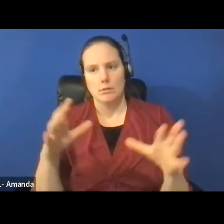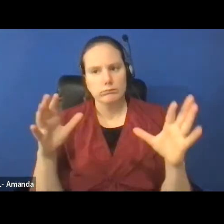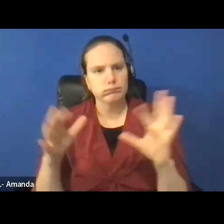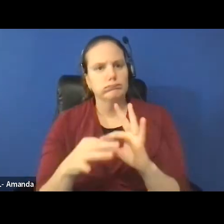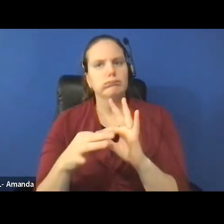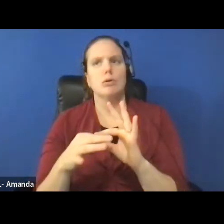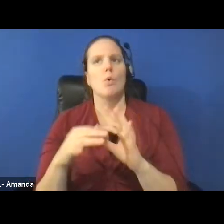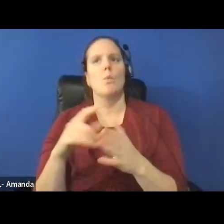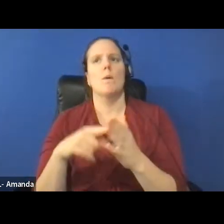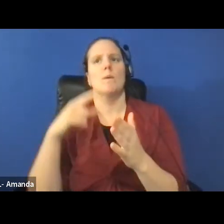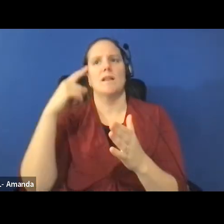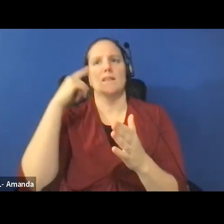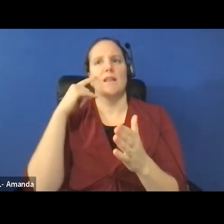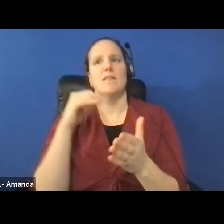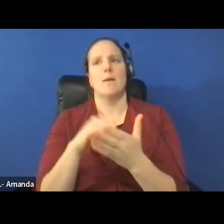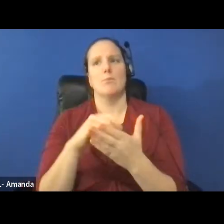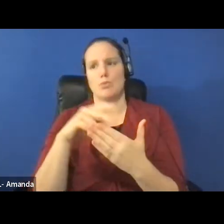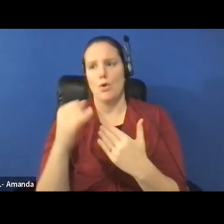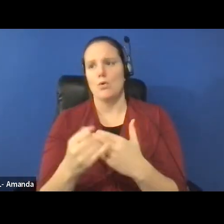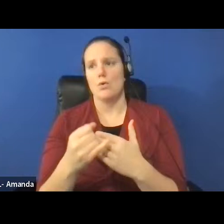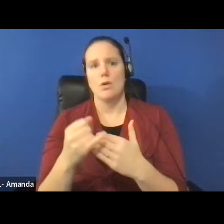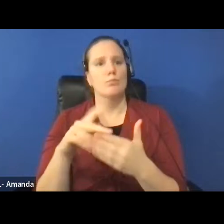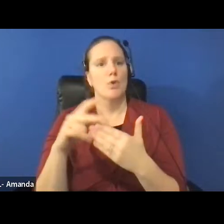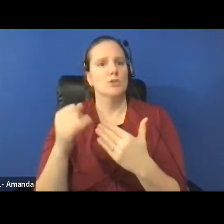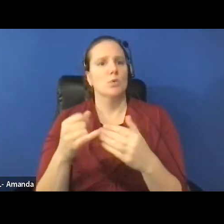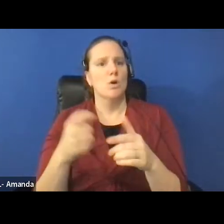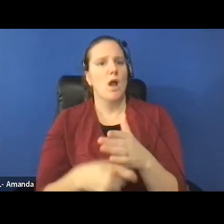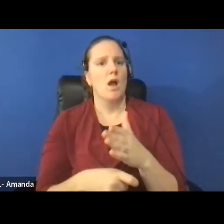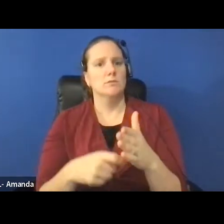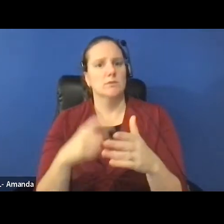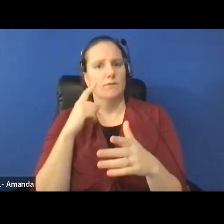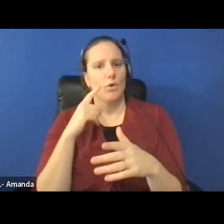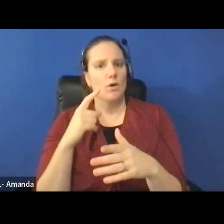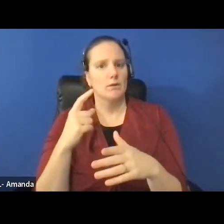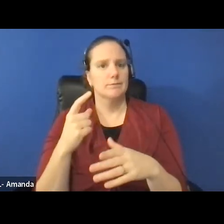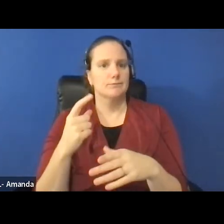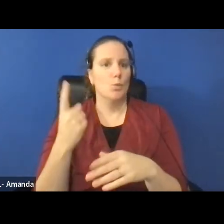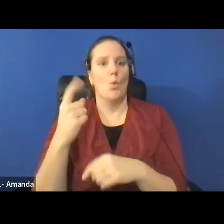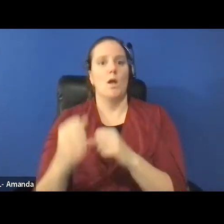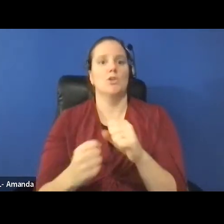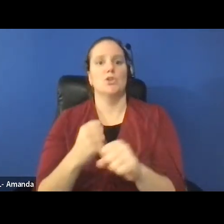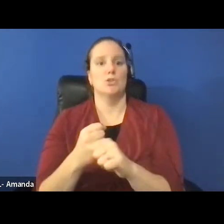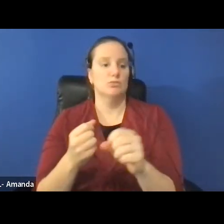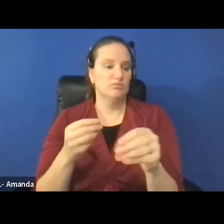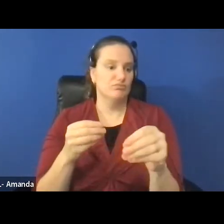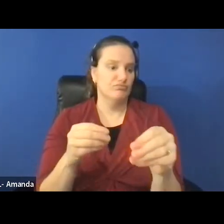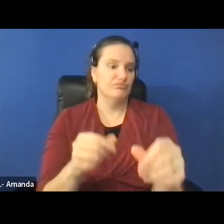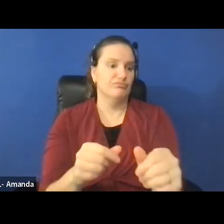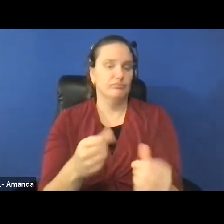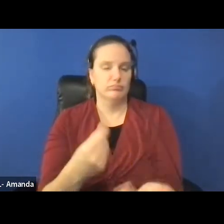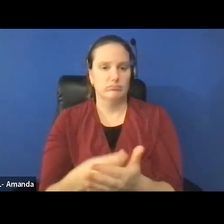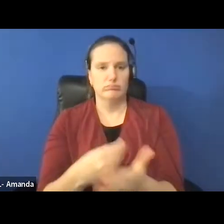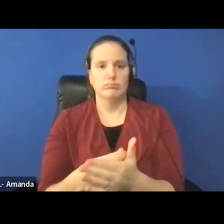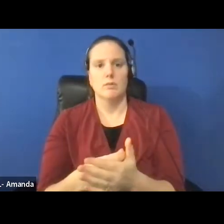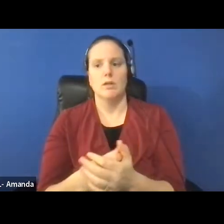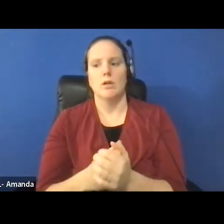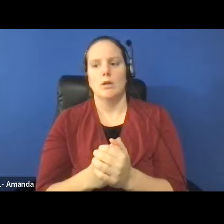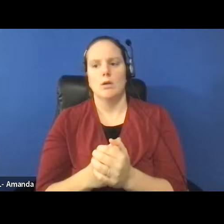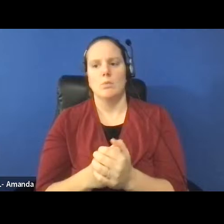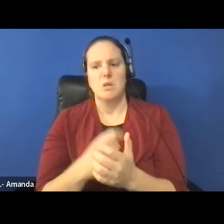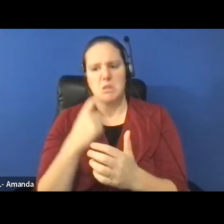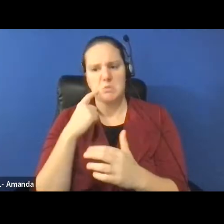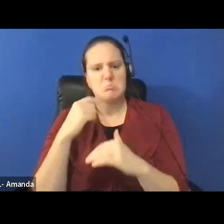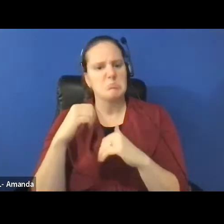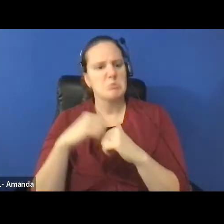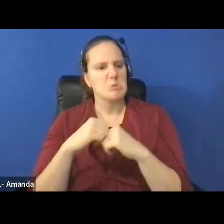will cost in year of expenditure dollars. So we believe we will be in construction